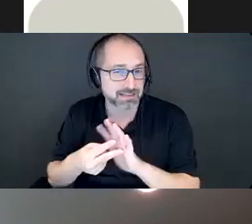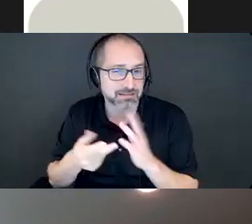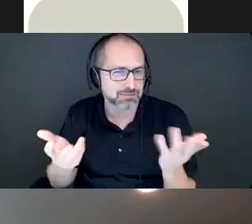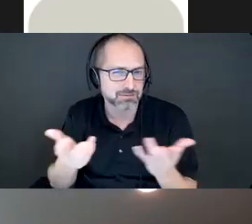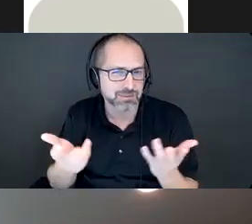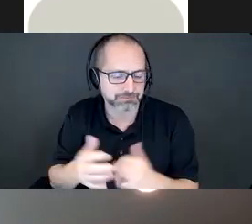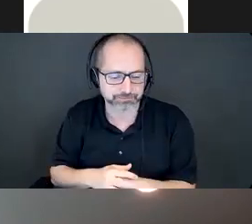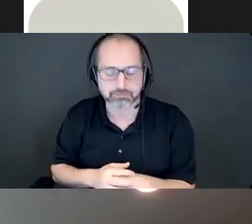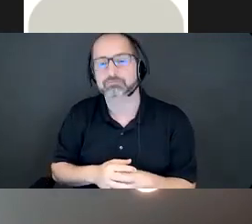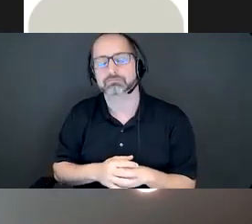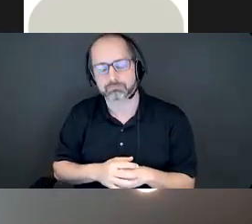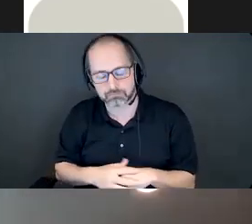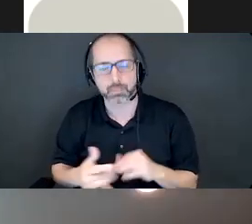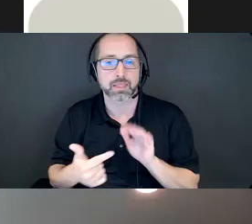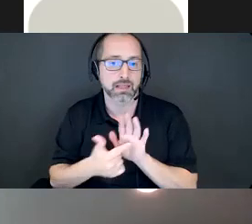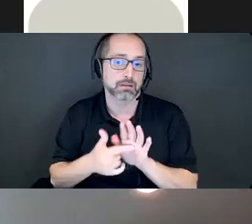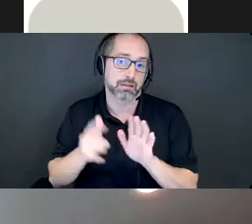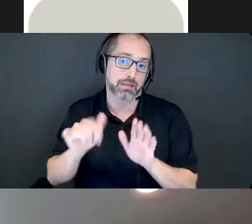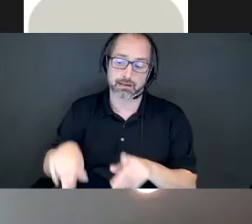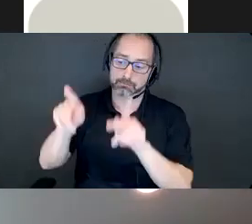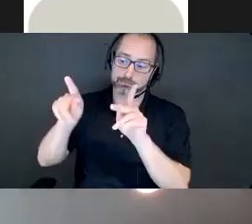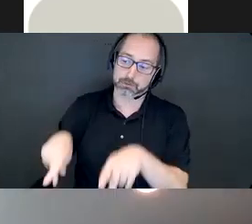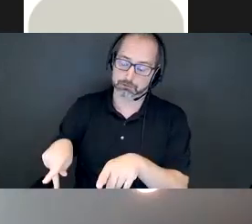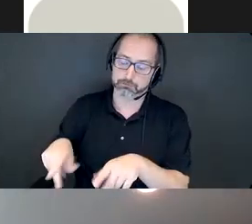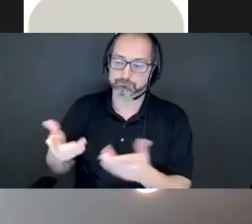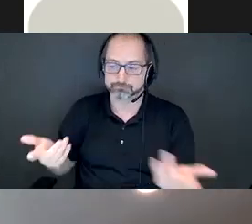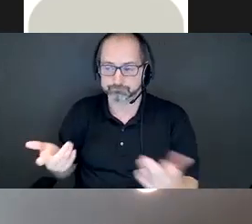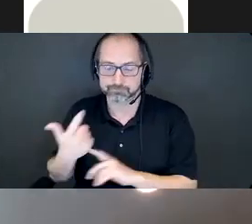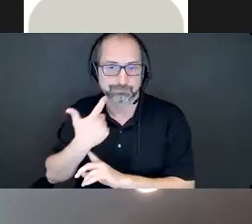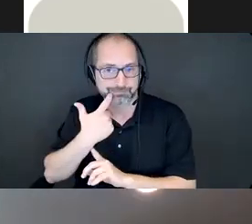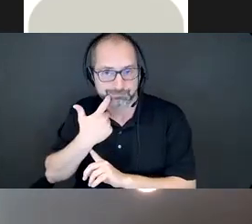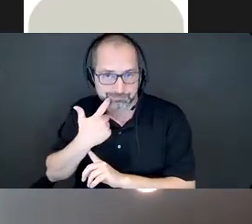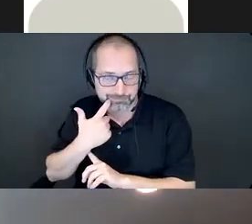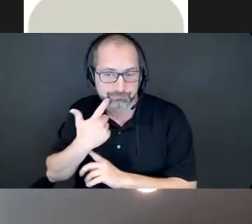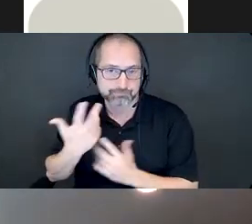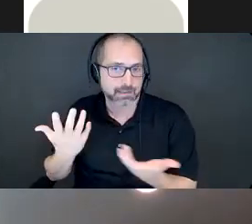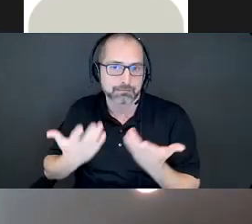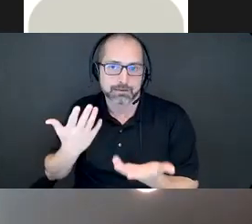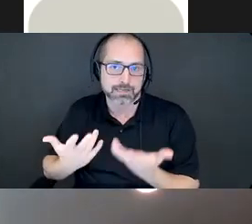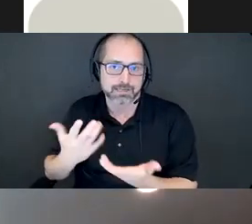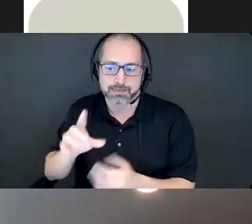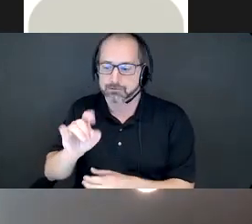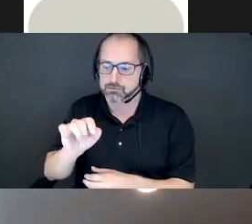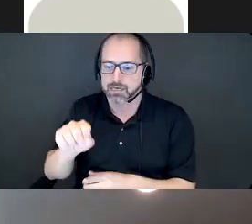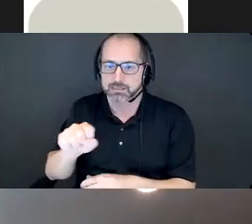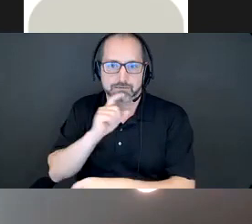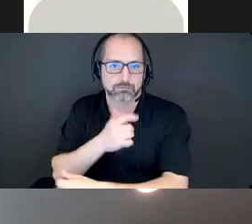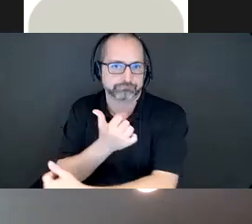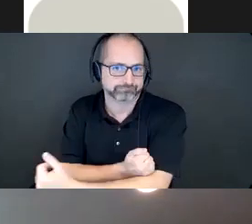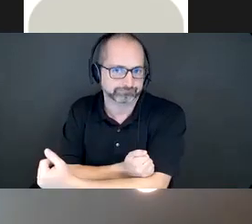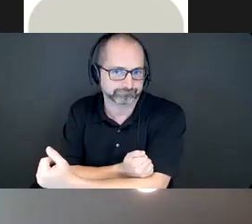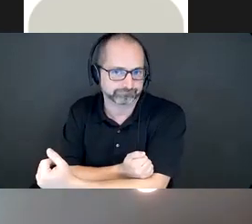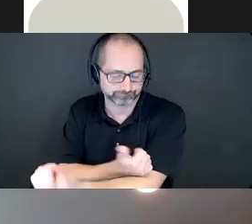instance, somebody who is needing to inject a substance. So